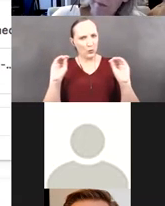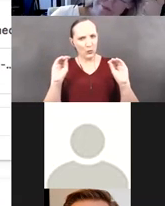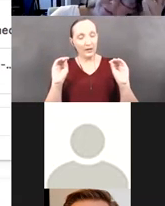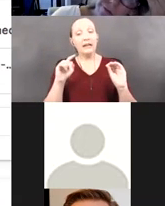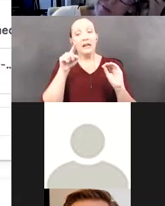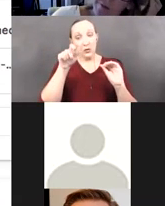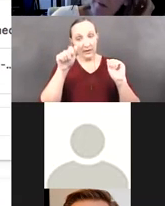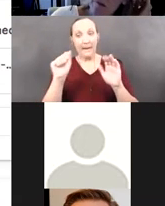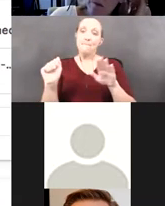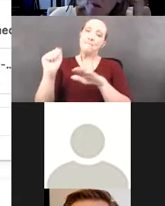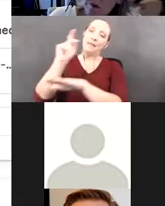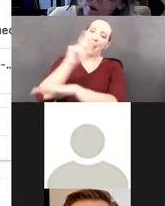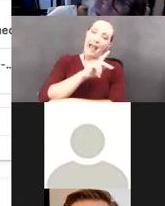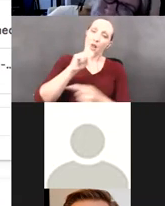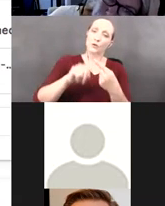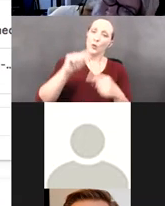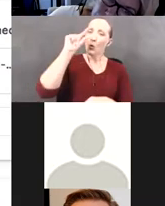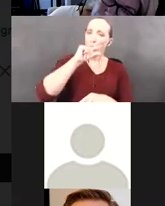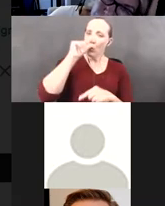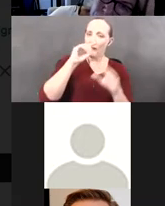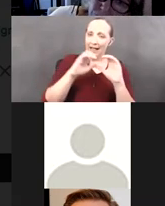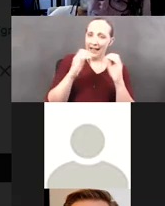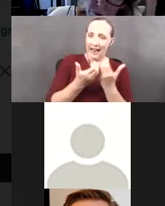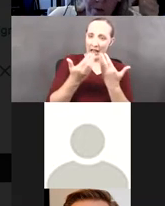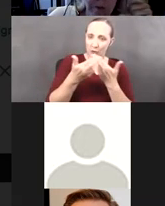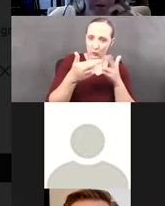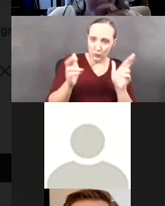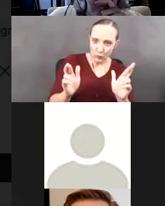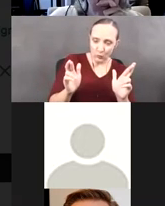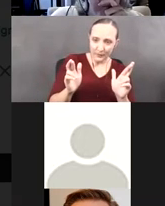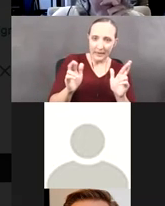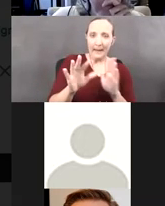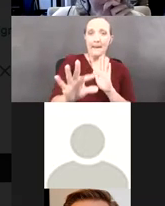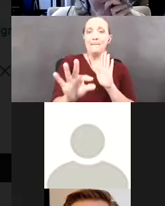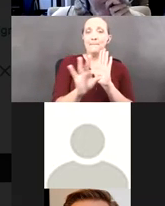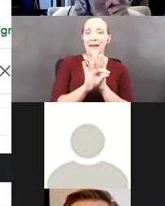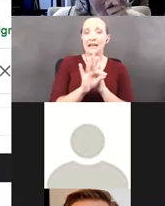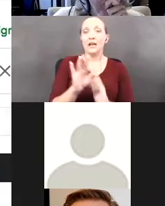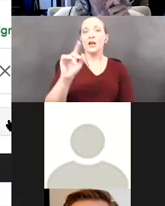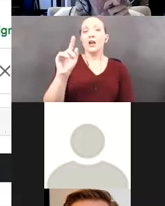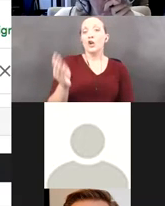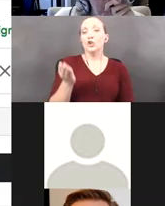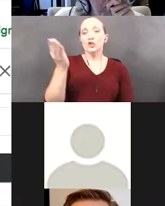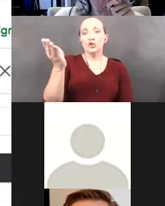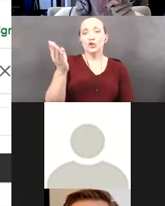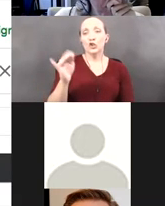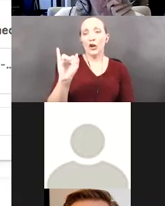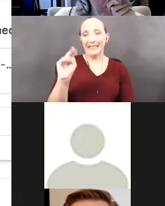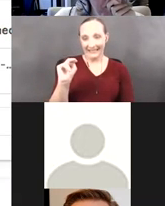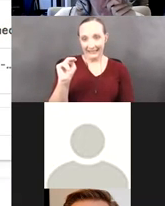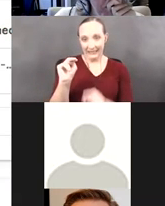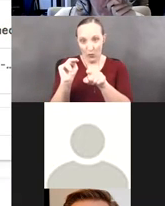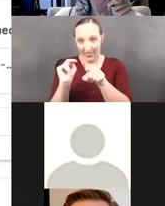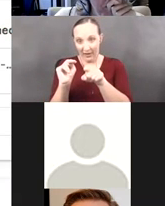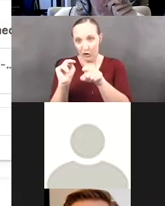switch su back hijo to the puede Google cambiar Classroom tab a la clase and de Google select Classroom Turn In y directly seleccionar from Turn here.